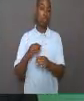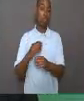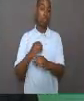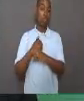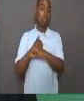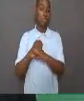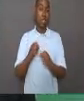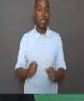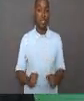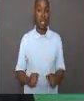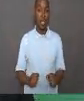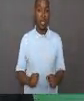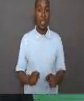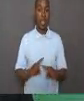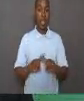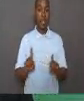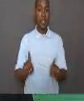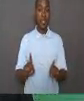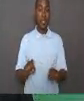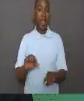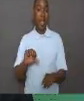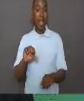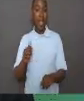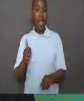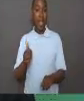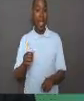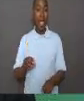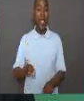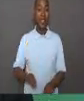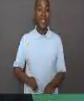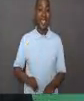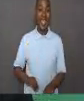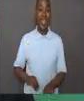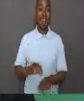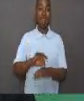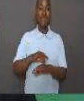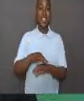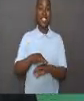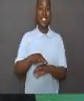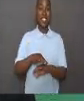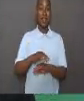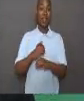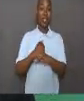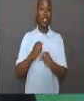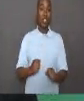will also prevent other intestine infections as well.